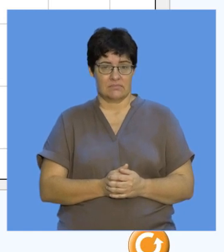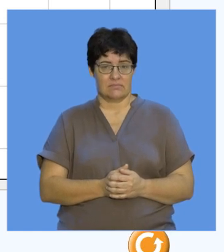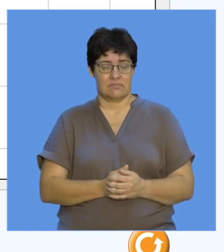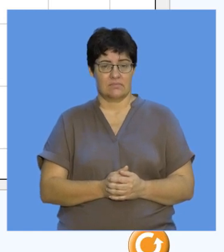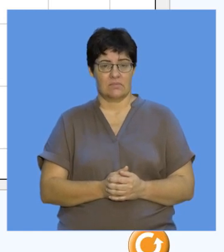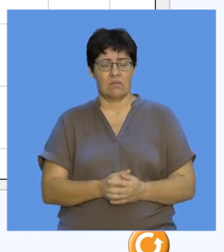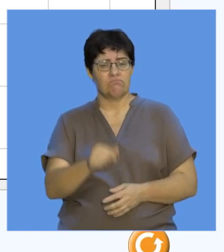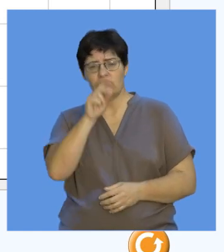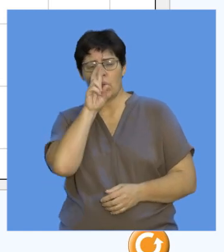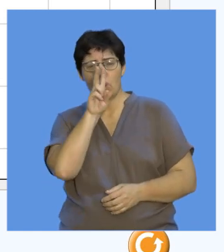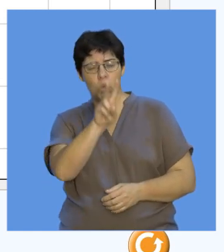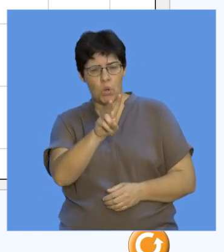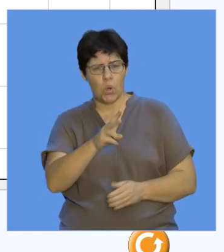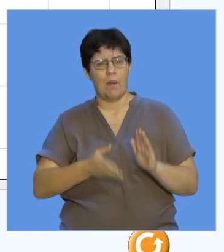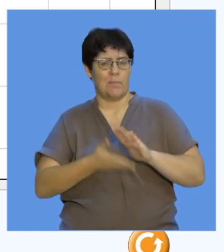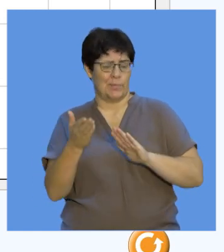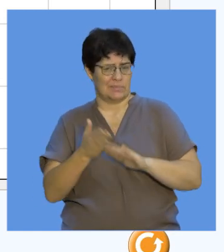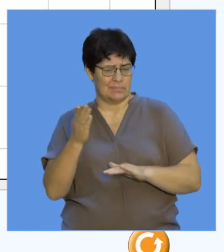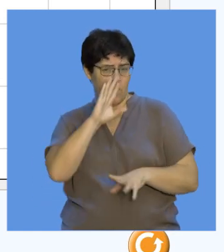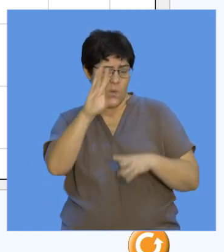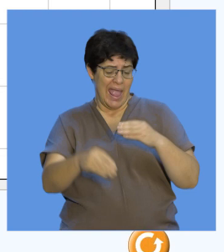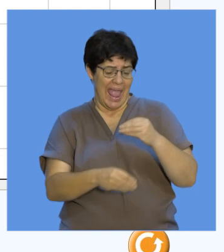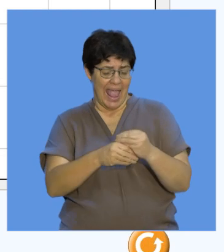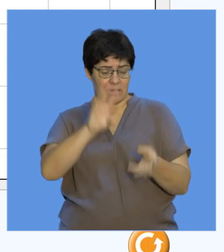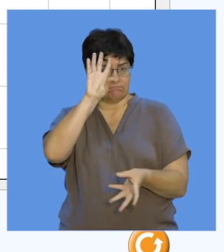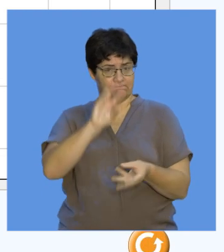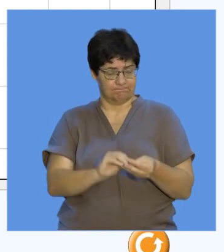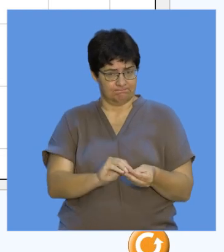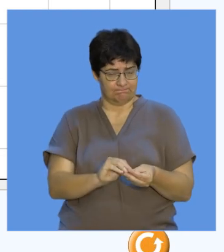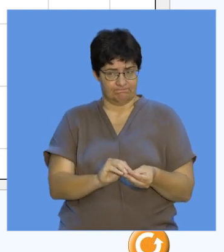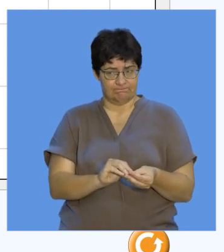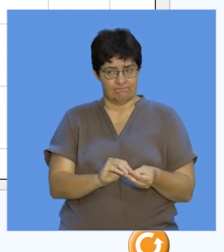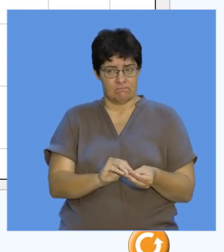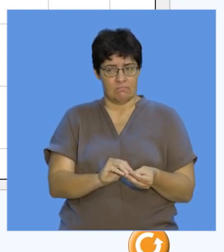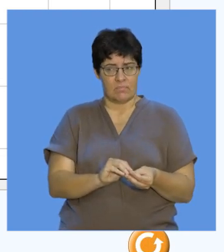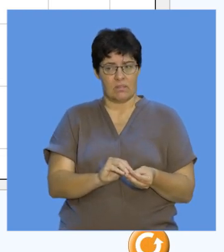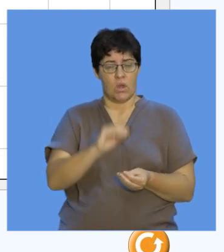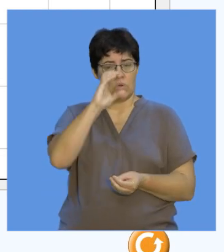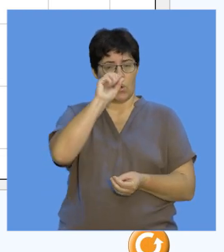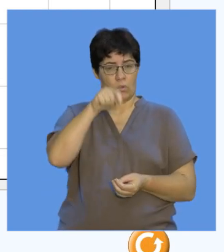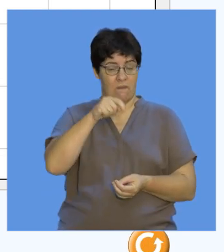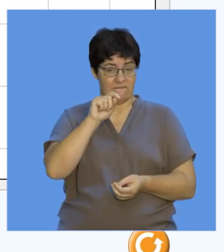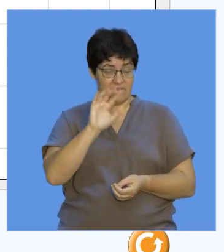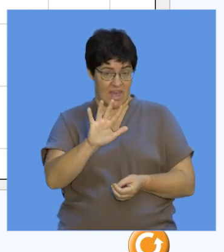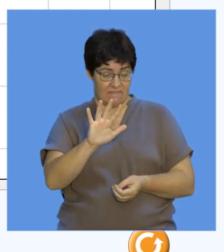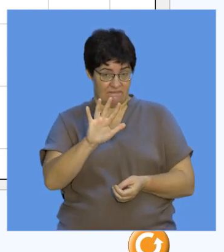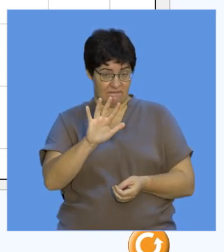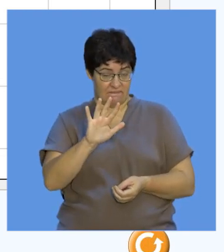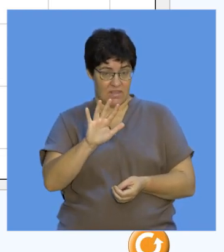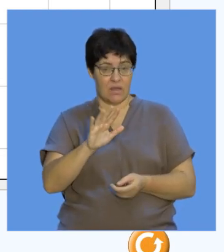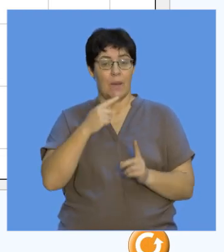here, when we look at the momentums, if I add the two momentums together that I've got here, it's 0.5